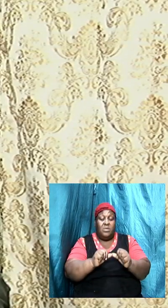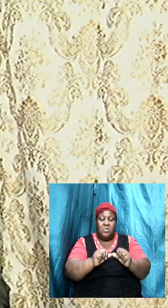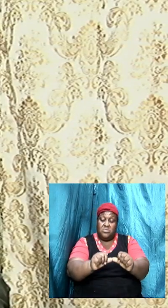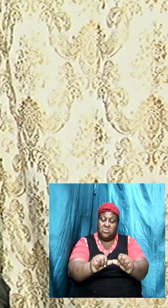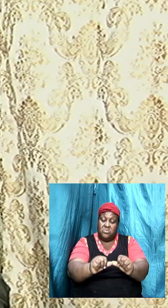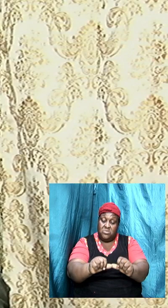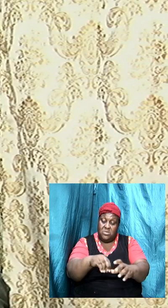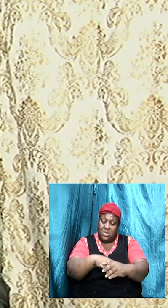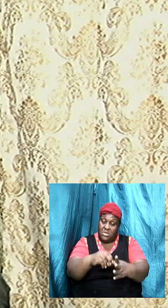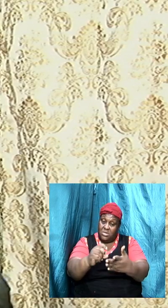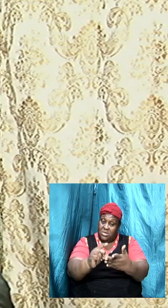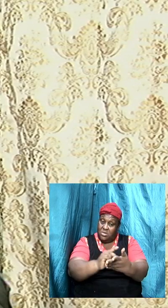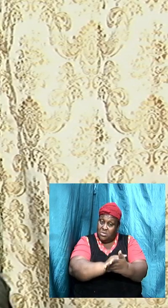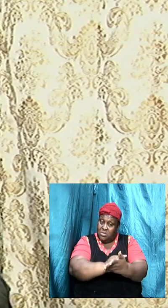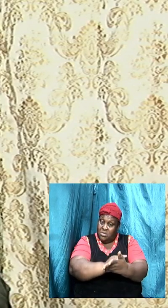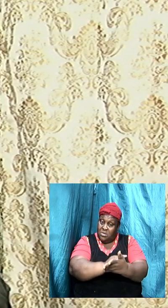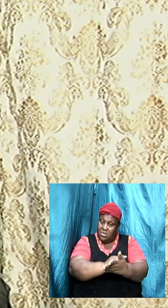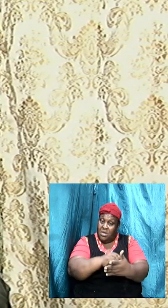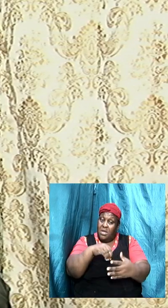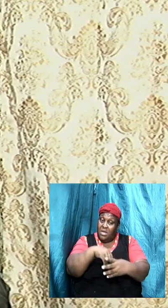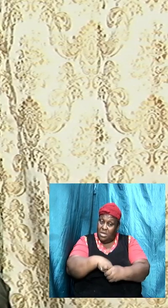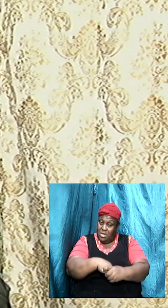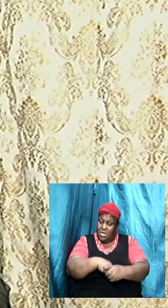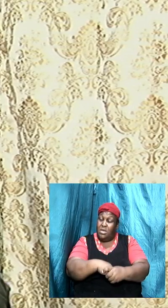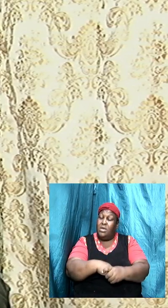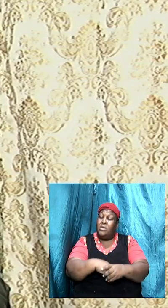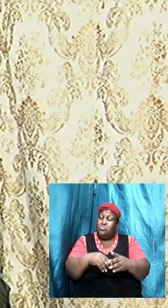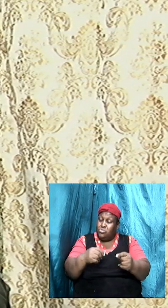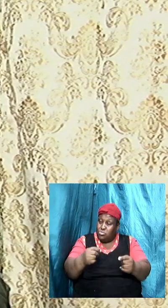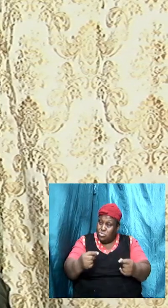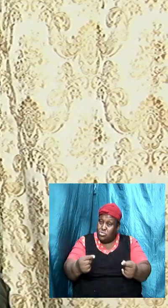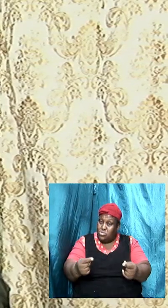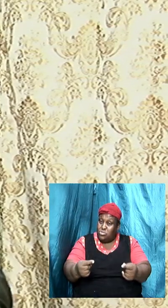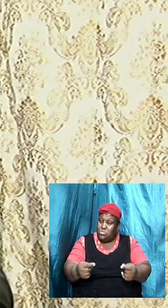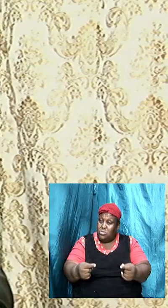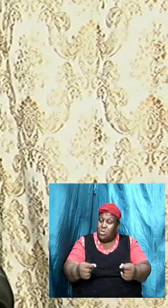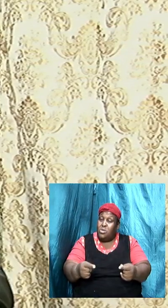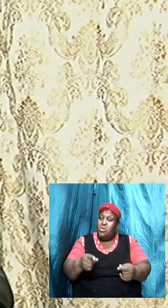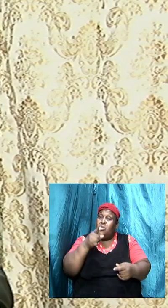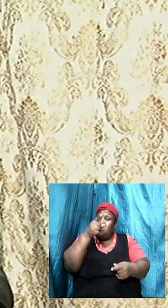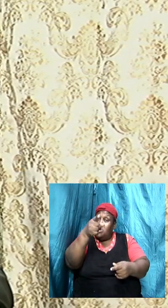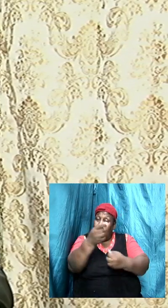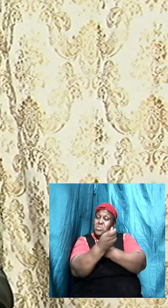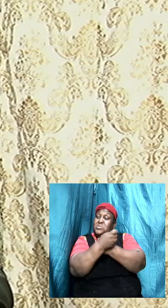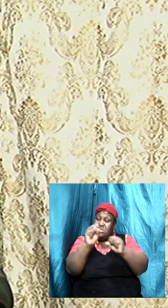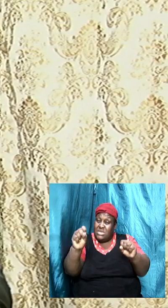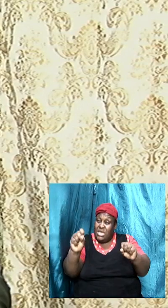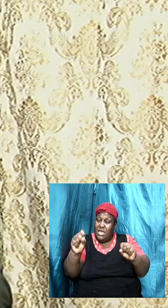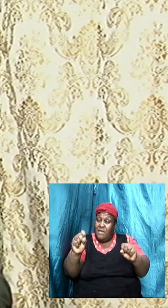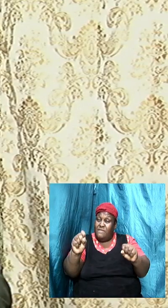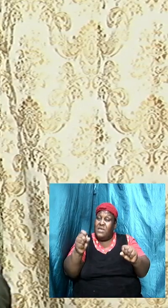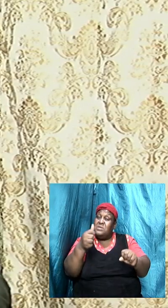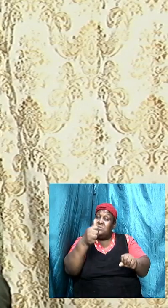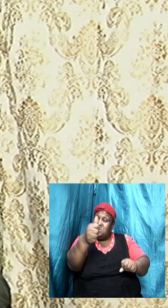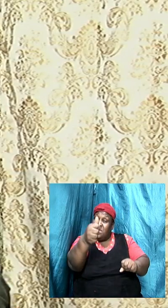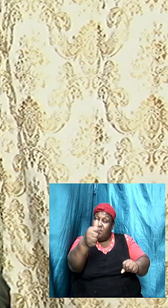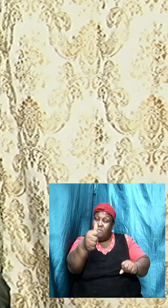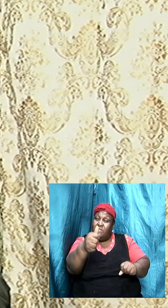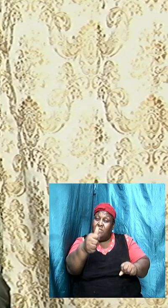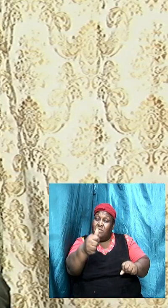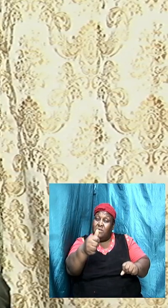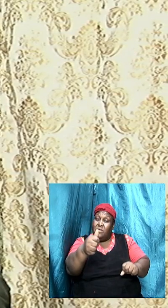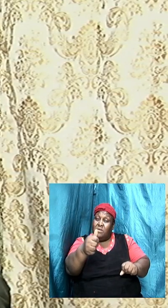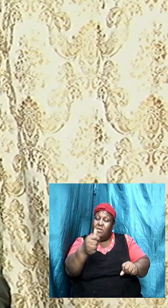in them. For in doing this, thou shalt save both thyself and them that hear